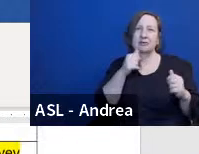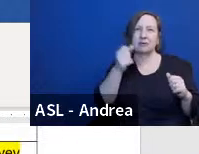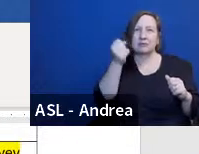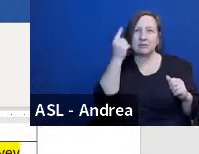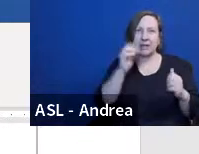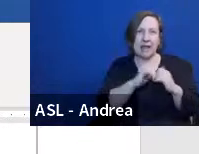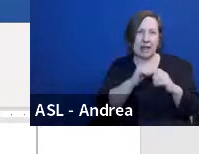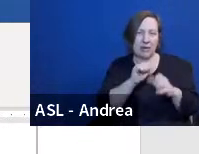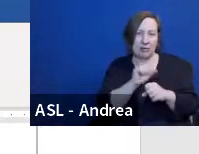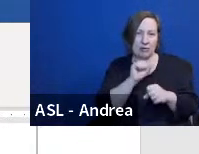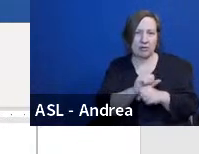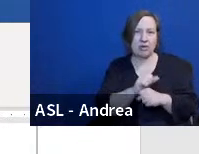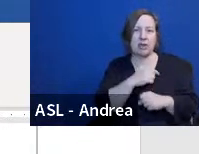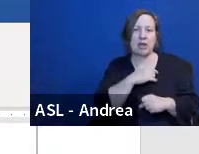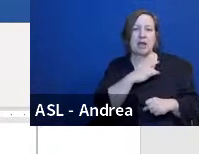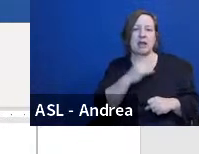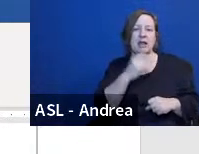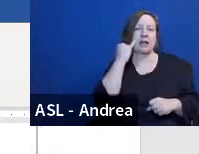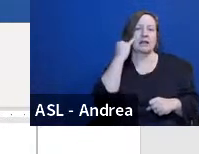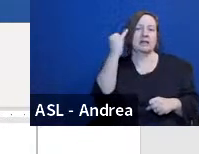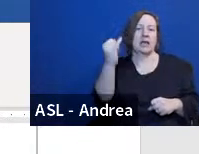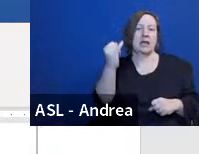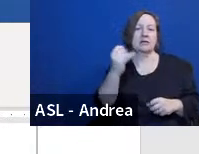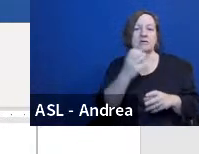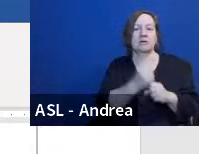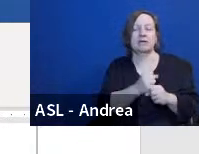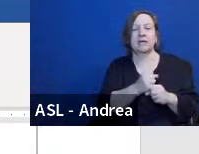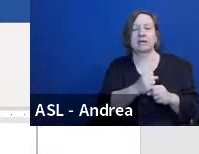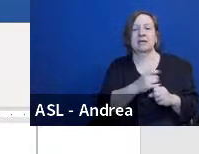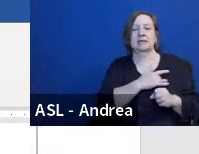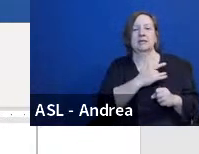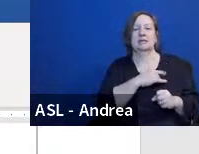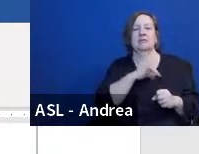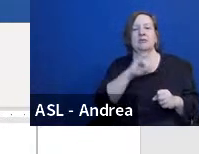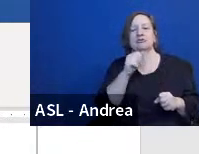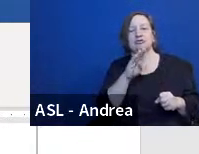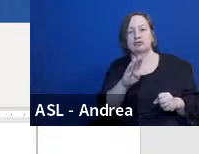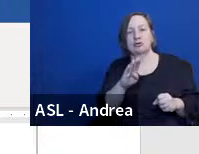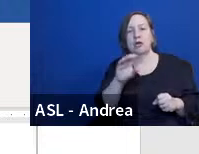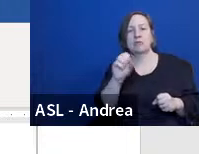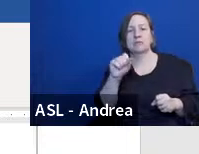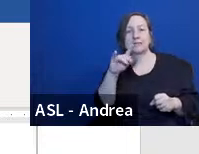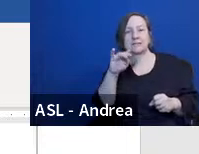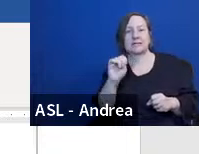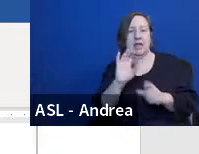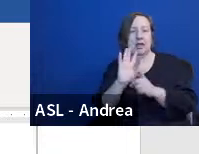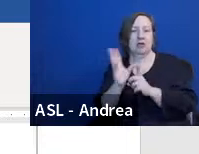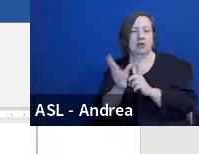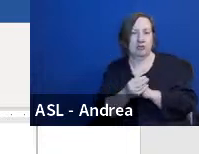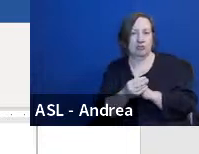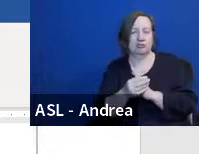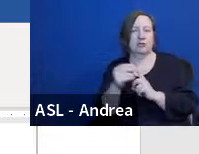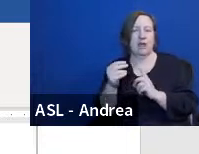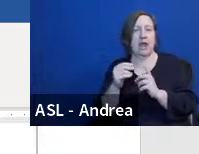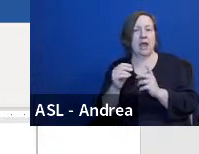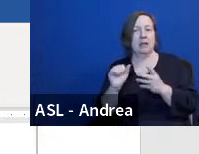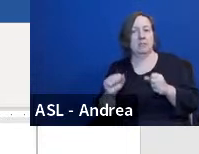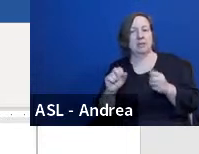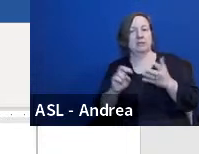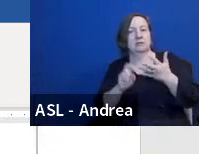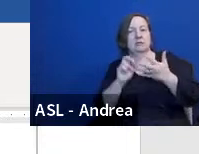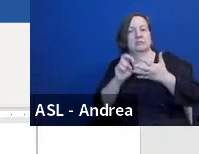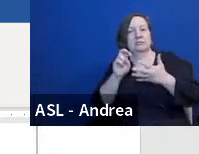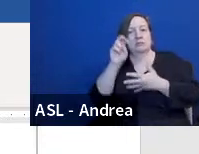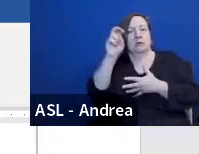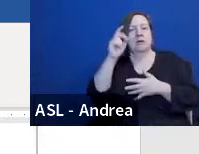this would work. So I do like the idea of getting a sense of like job site culture, as well as upward mobility. And I think Matt and